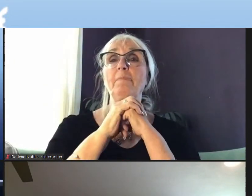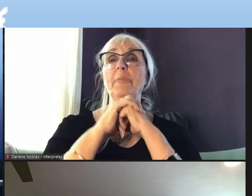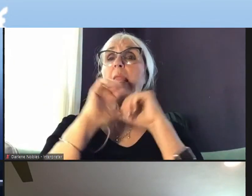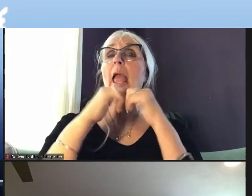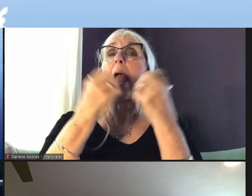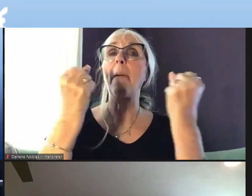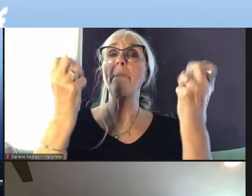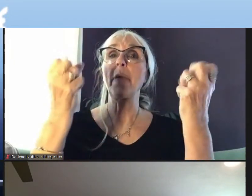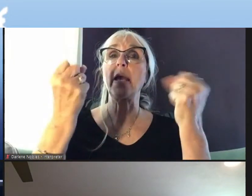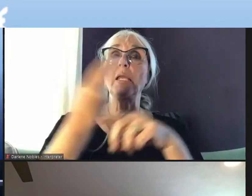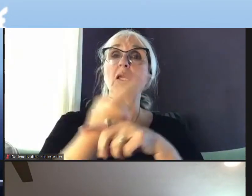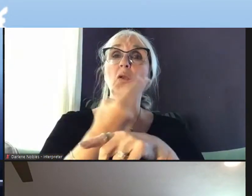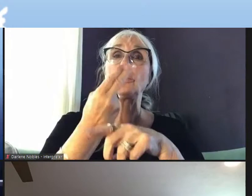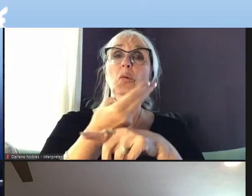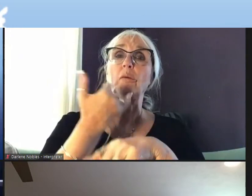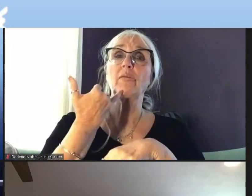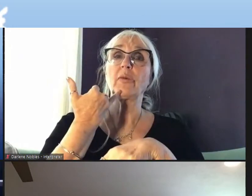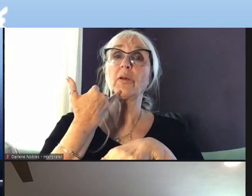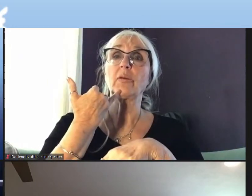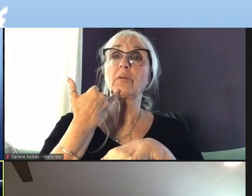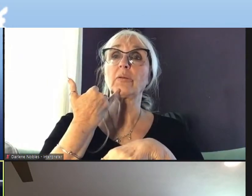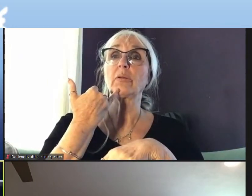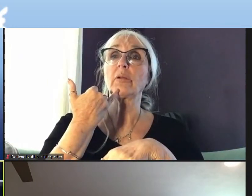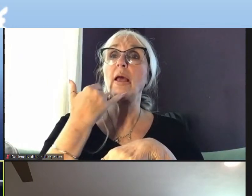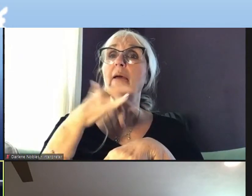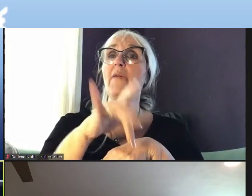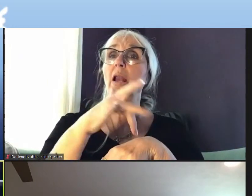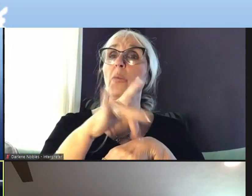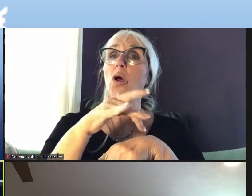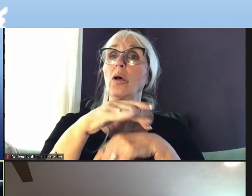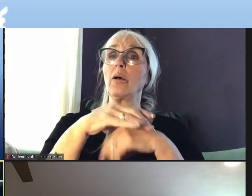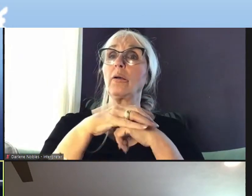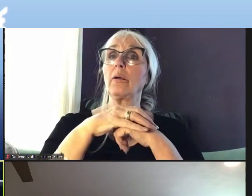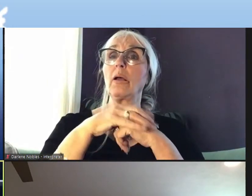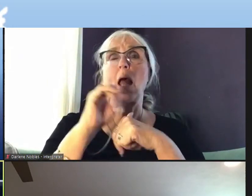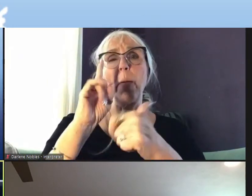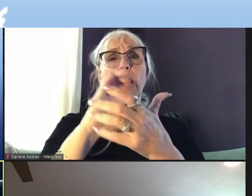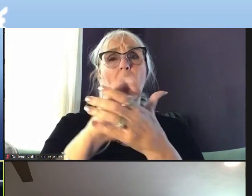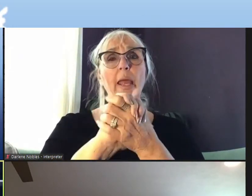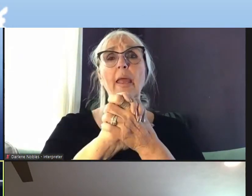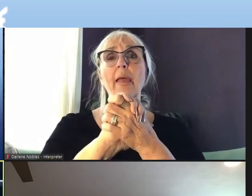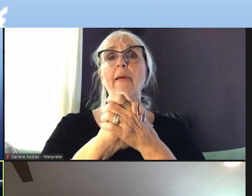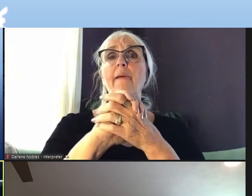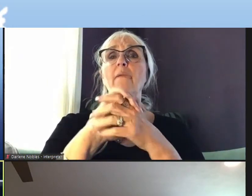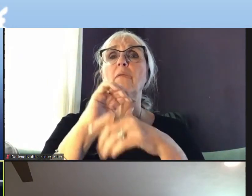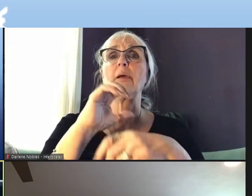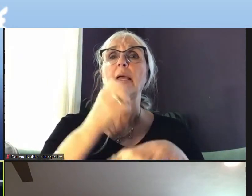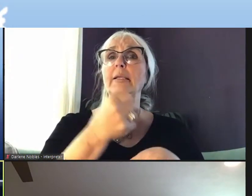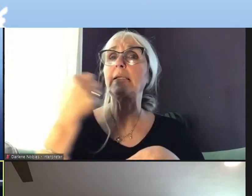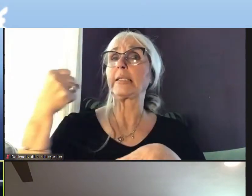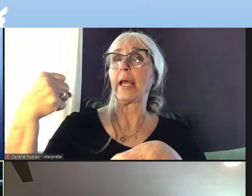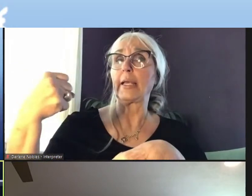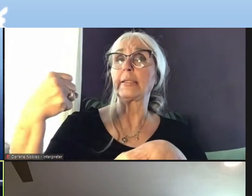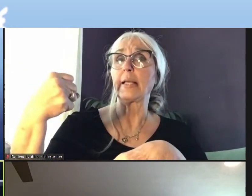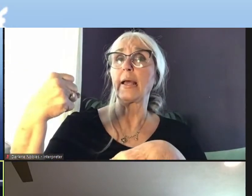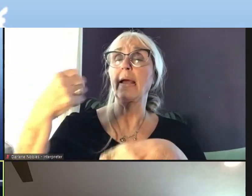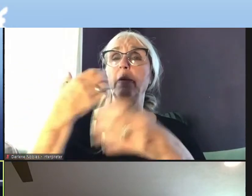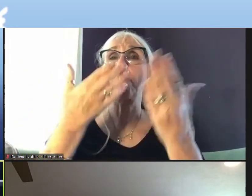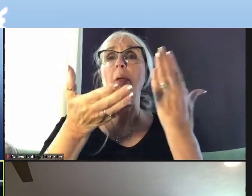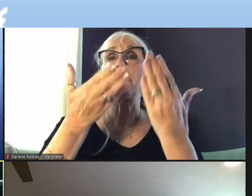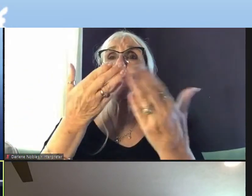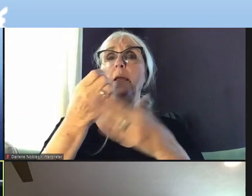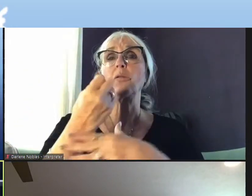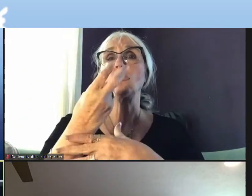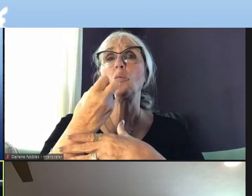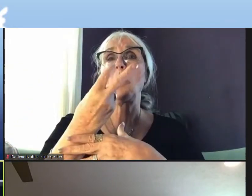phones available? I believe we can set aside probably around 12, maybe